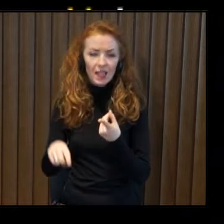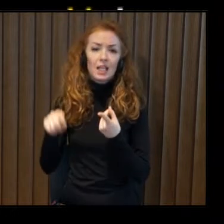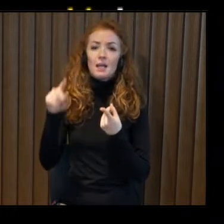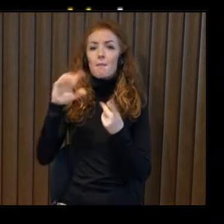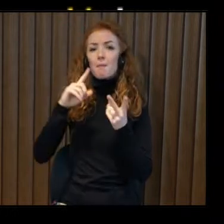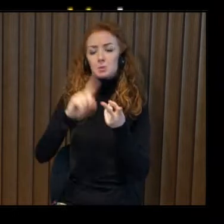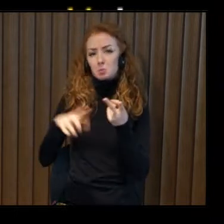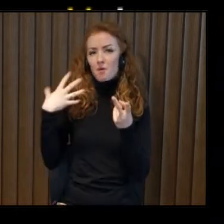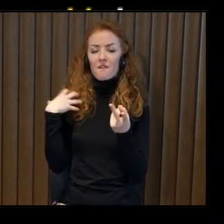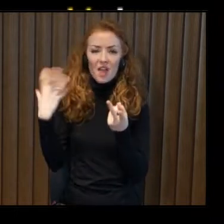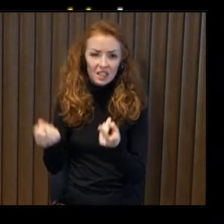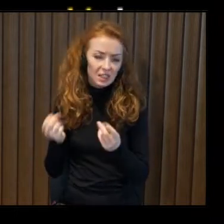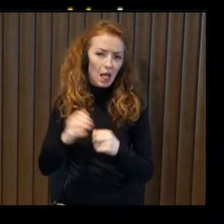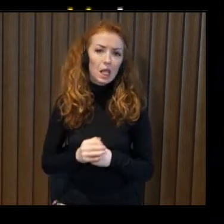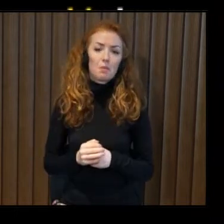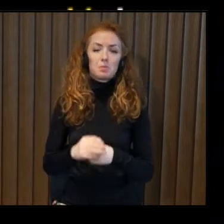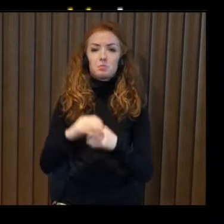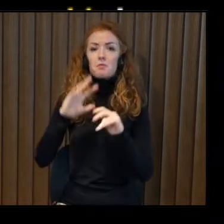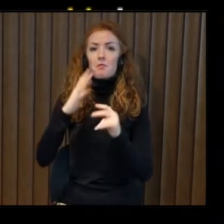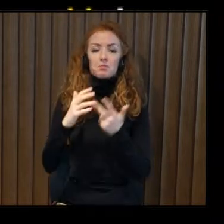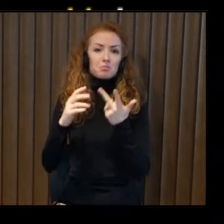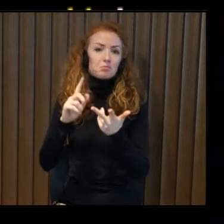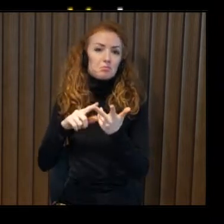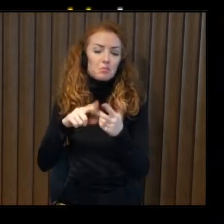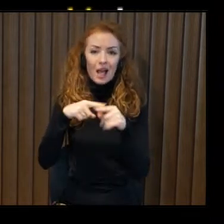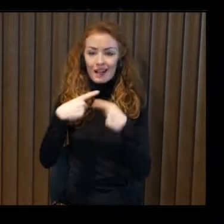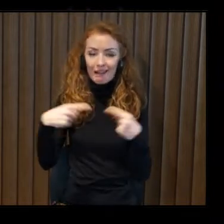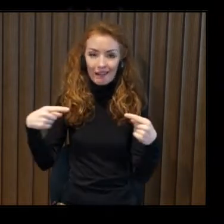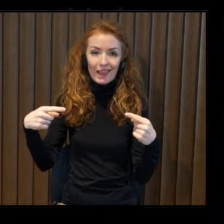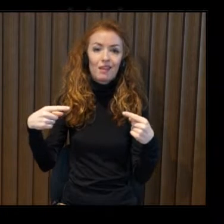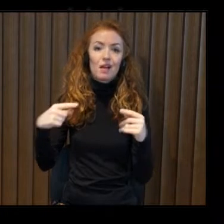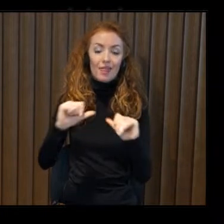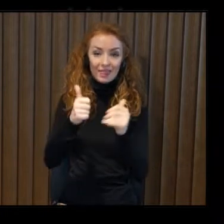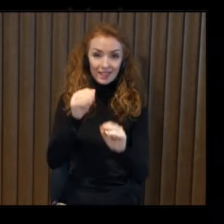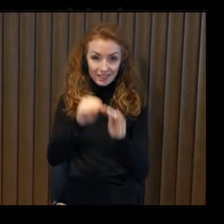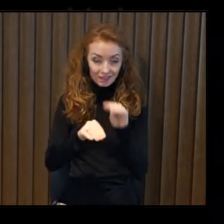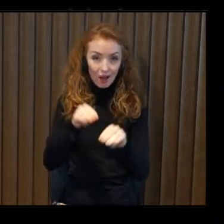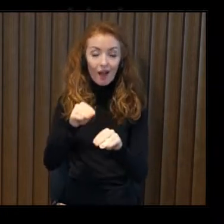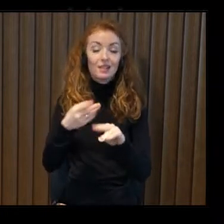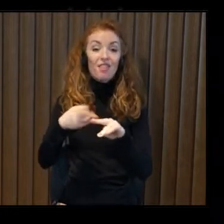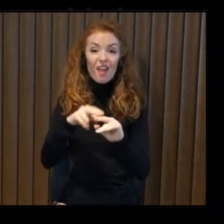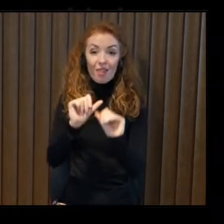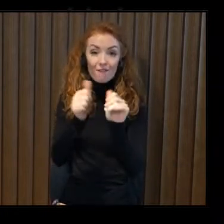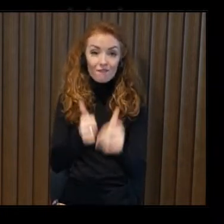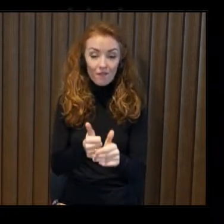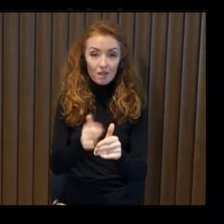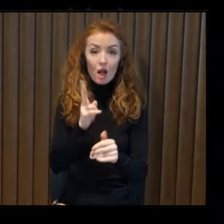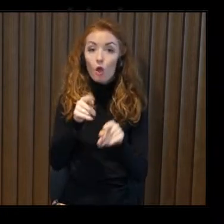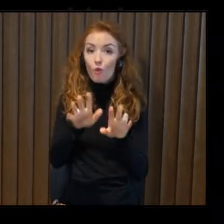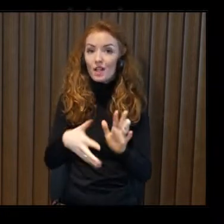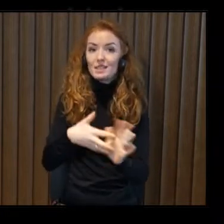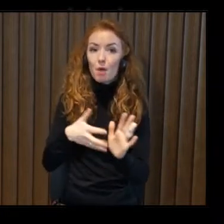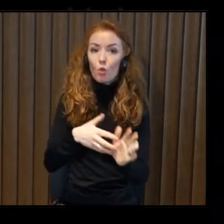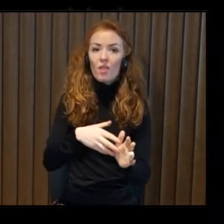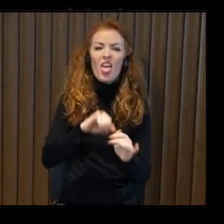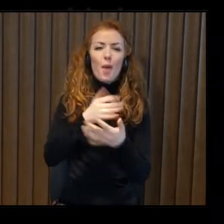systems to be usable by all people. And let's unpack those three key terms there, design. Now we can think about design in a couple of different